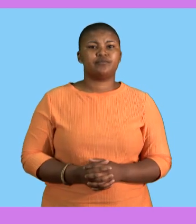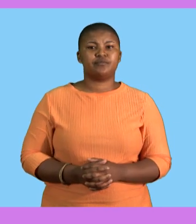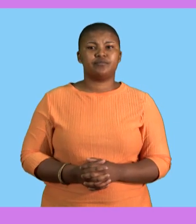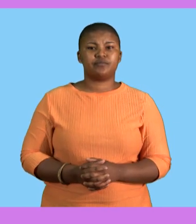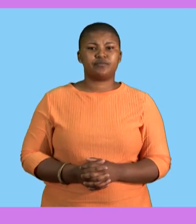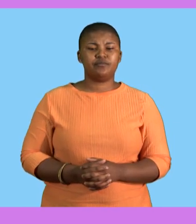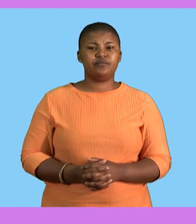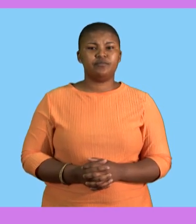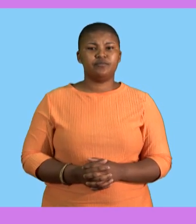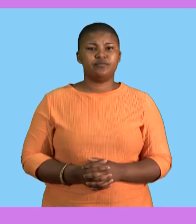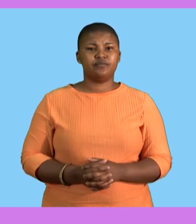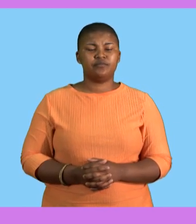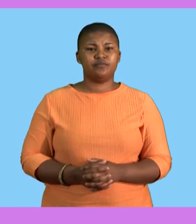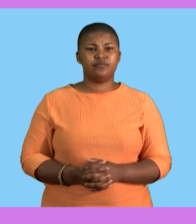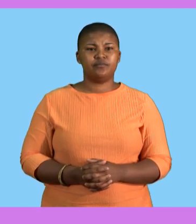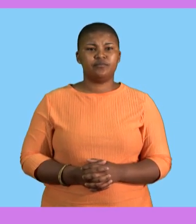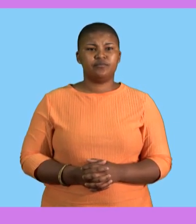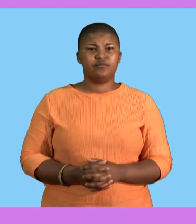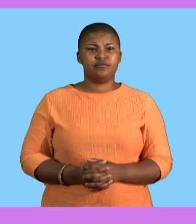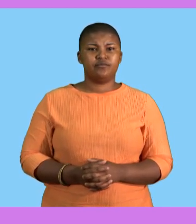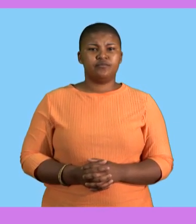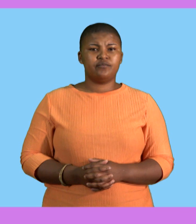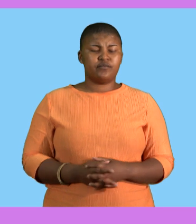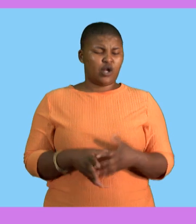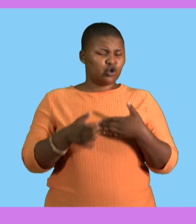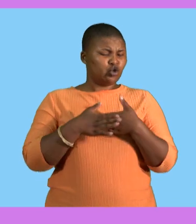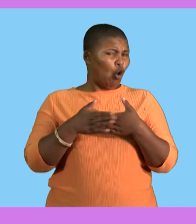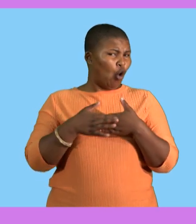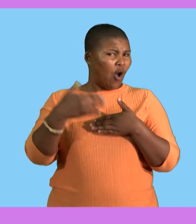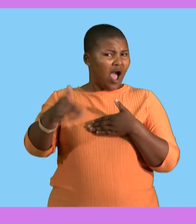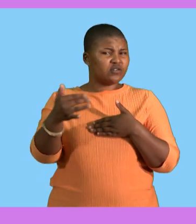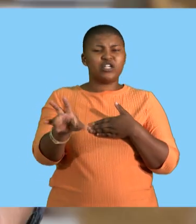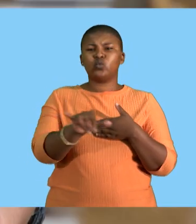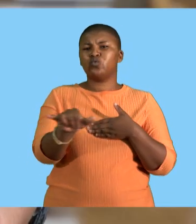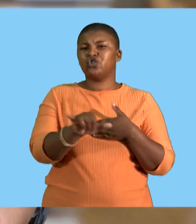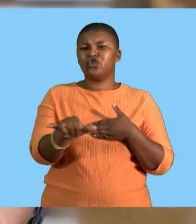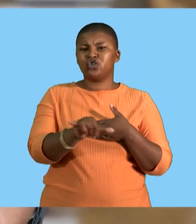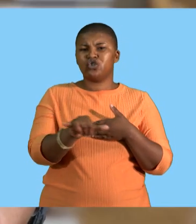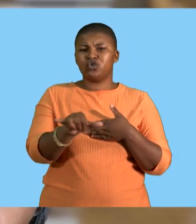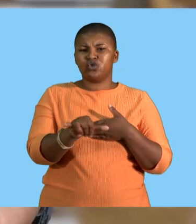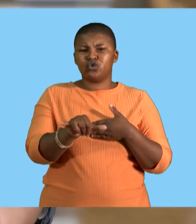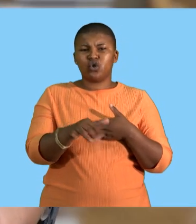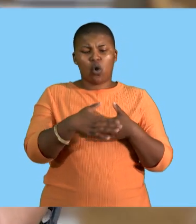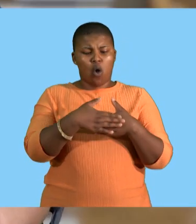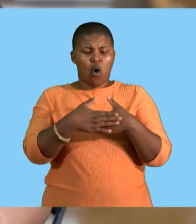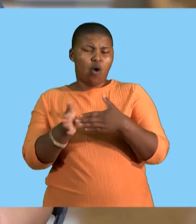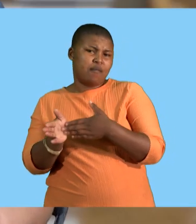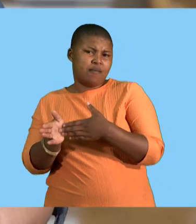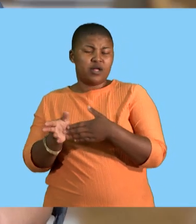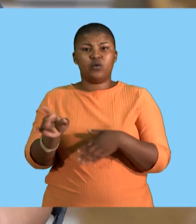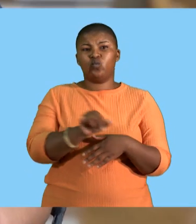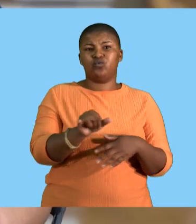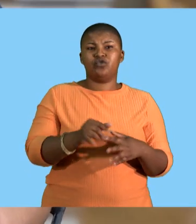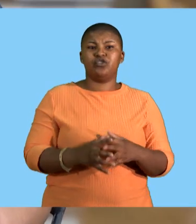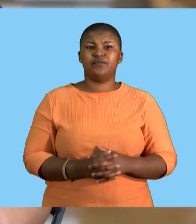And then which door will be an outside door, meaning opening so that you can go out of